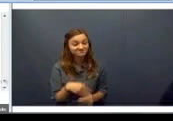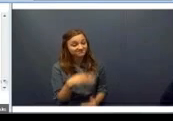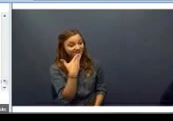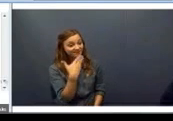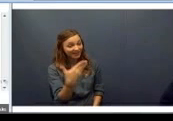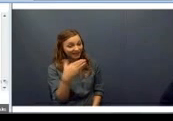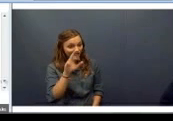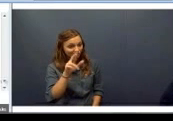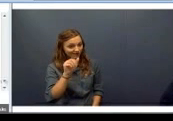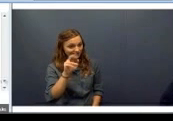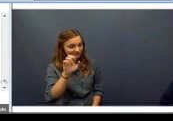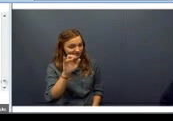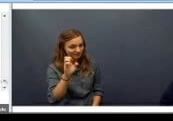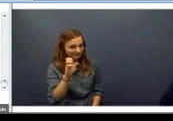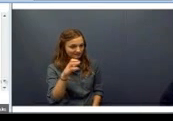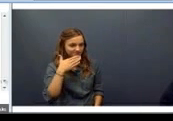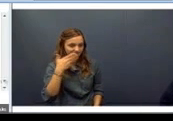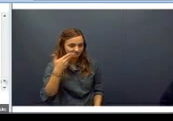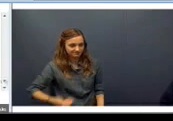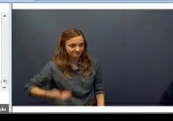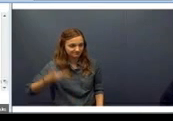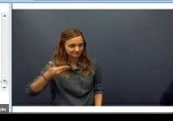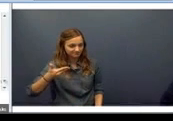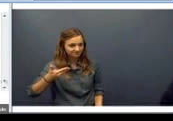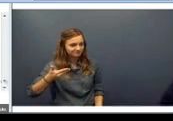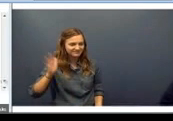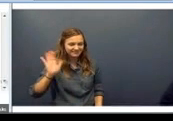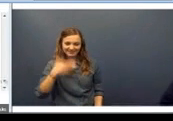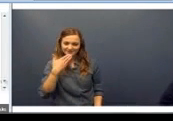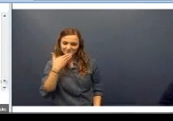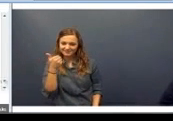communication. Thank you.